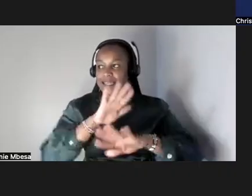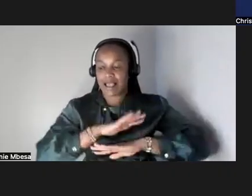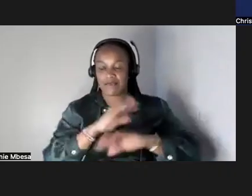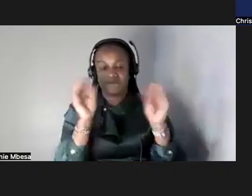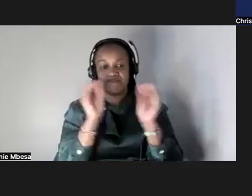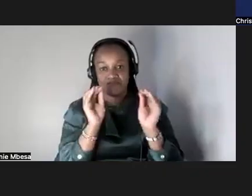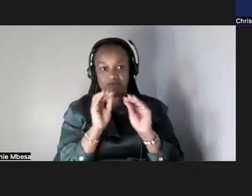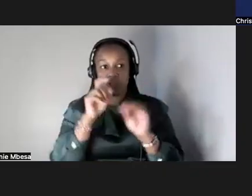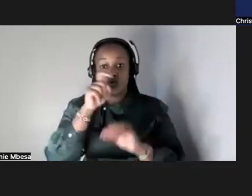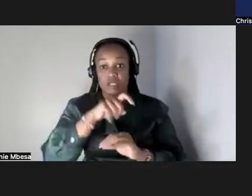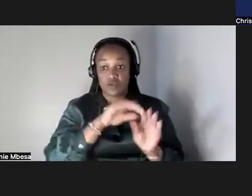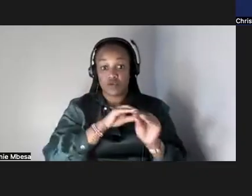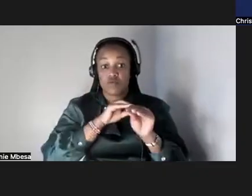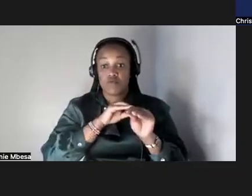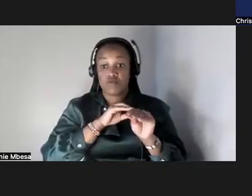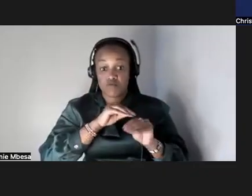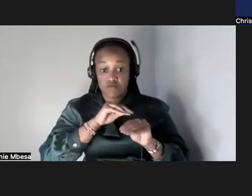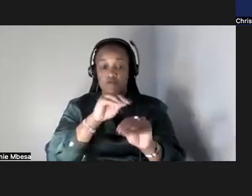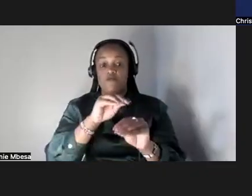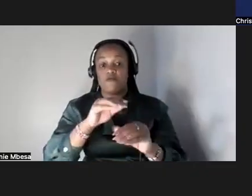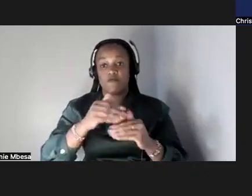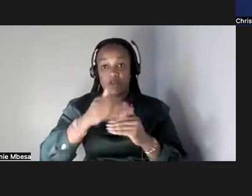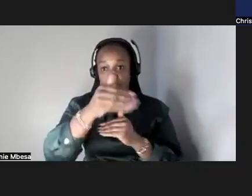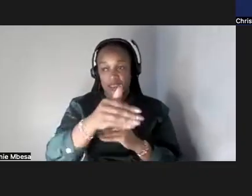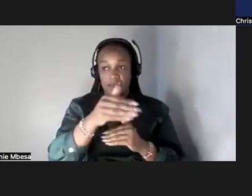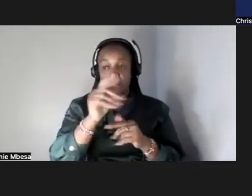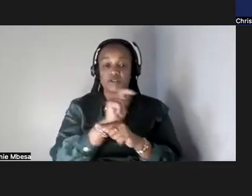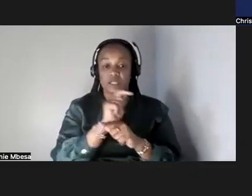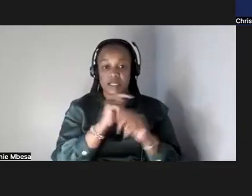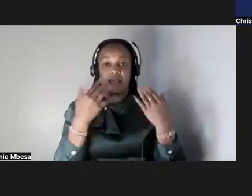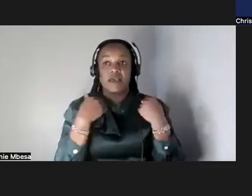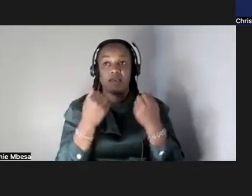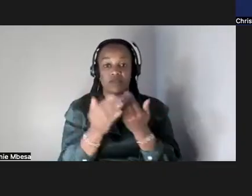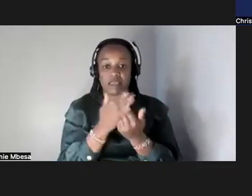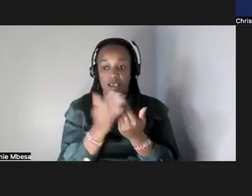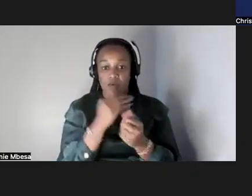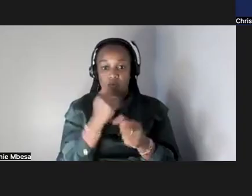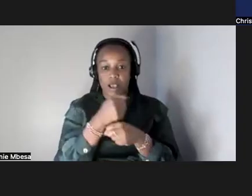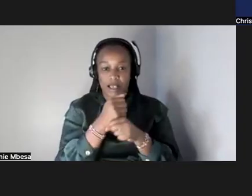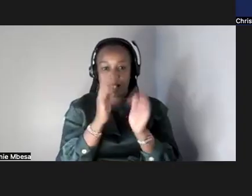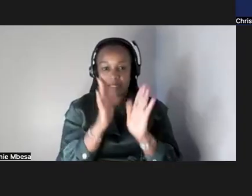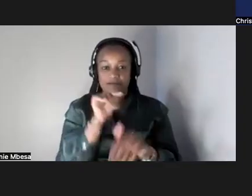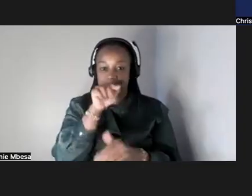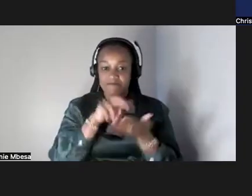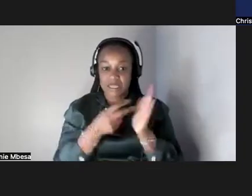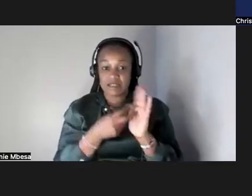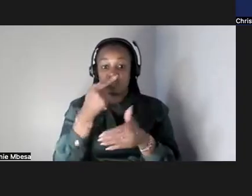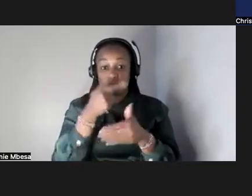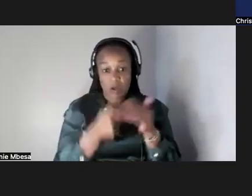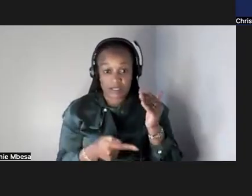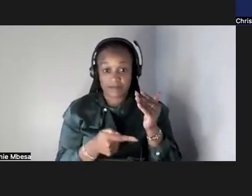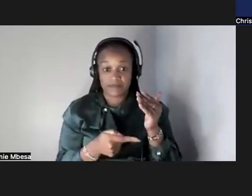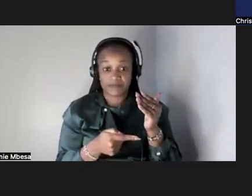and make sure that you actualize by training the healthcare workers. And what does that mean? We have developed so many